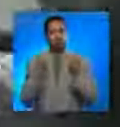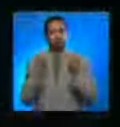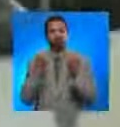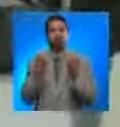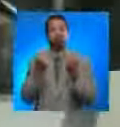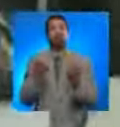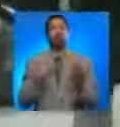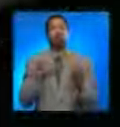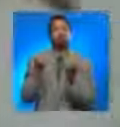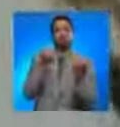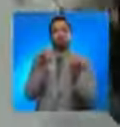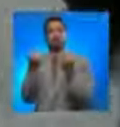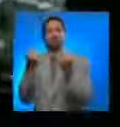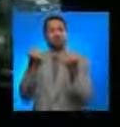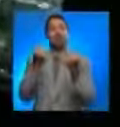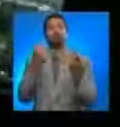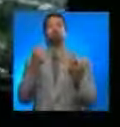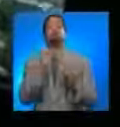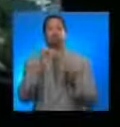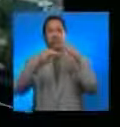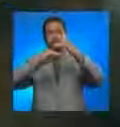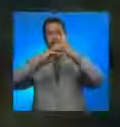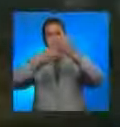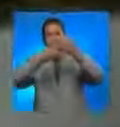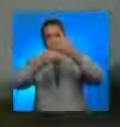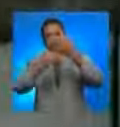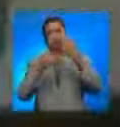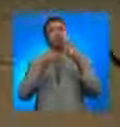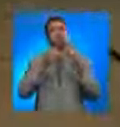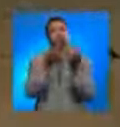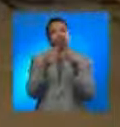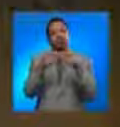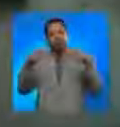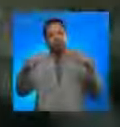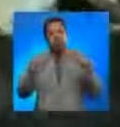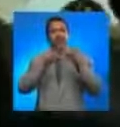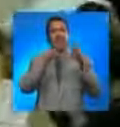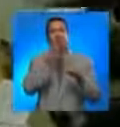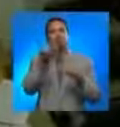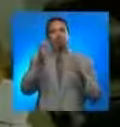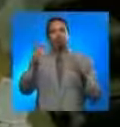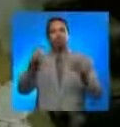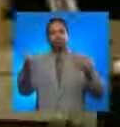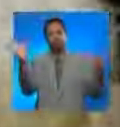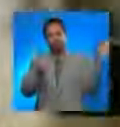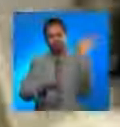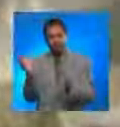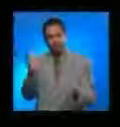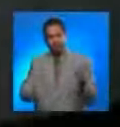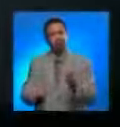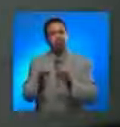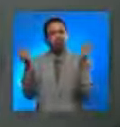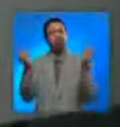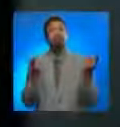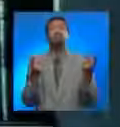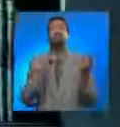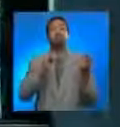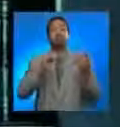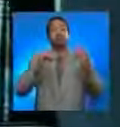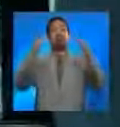driving, one may feel the earthquake. Windows, dishes, glass objects, and furniture may break. Objects may fall from